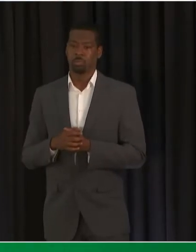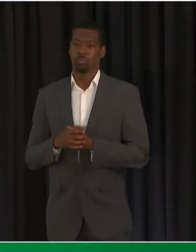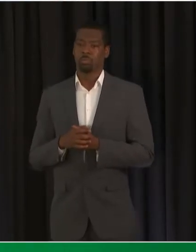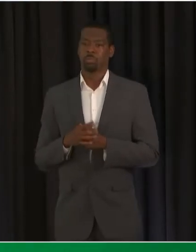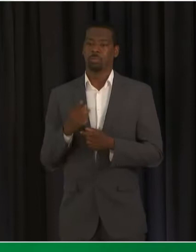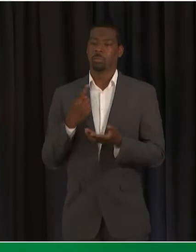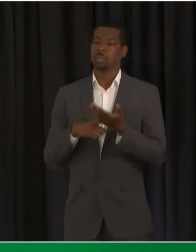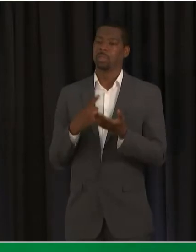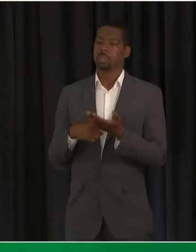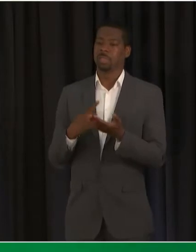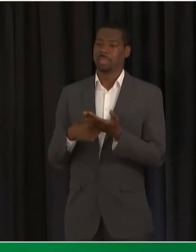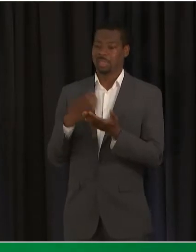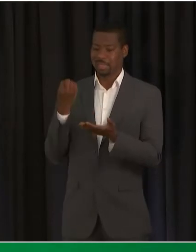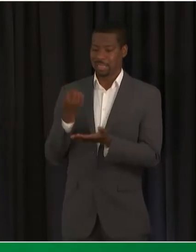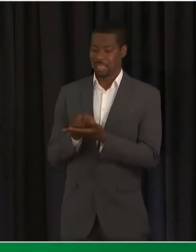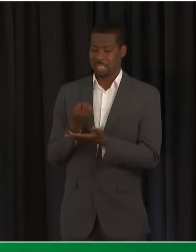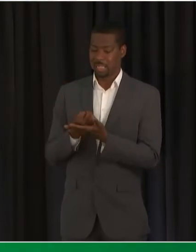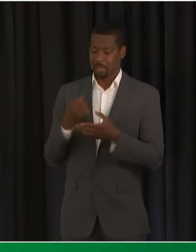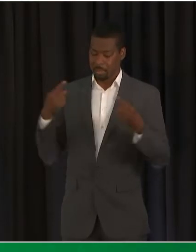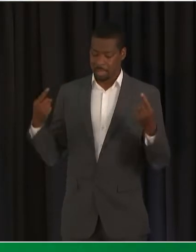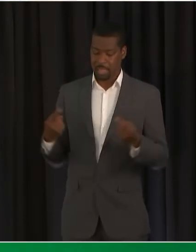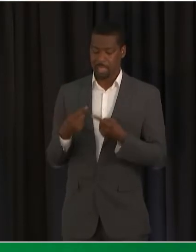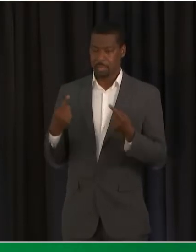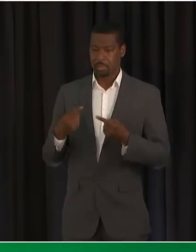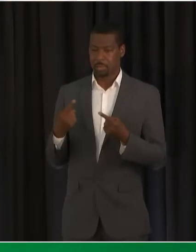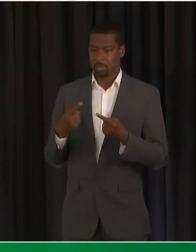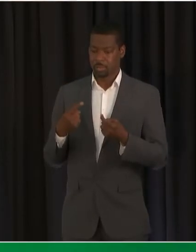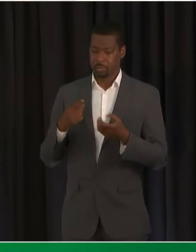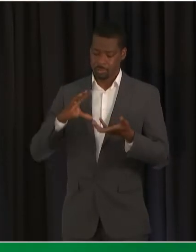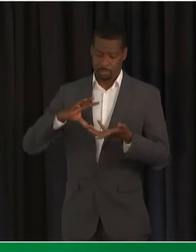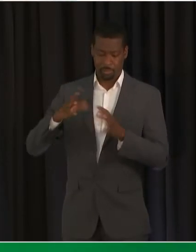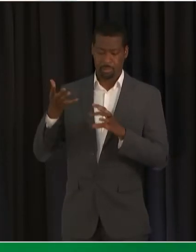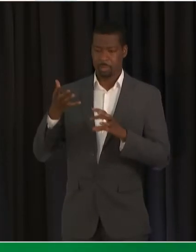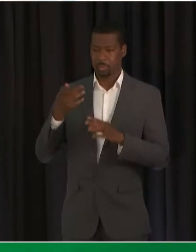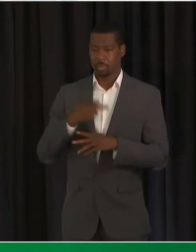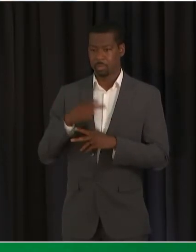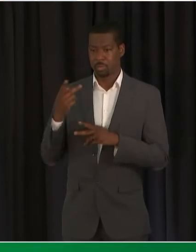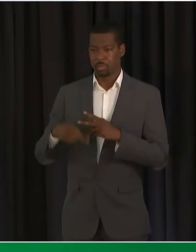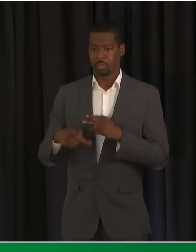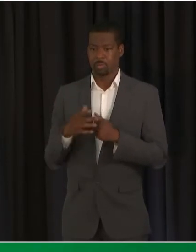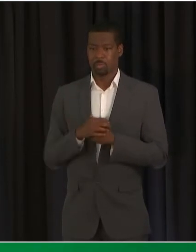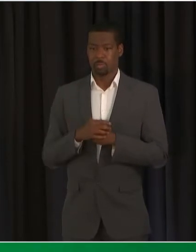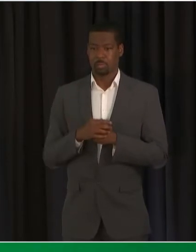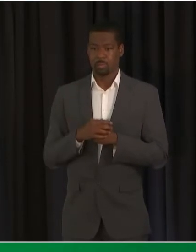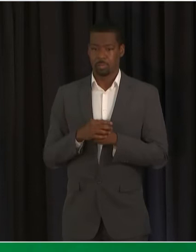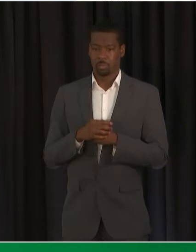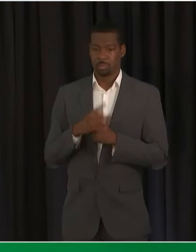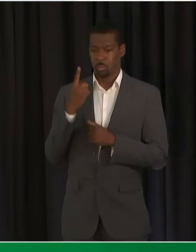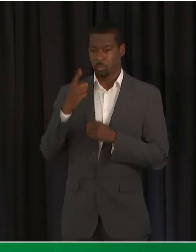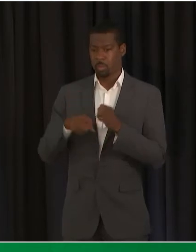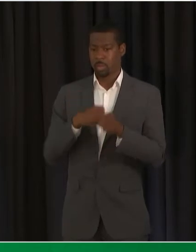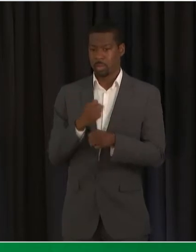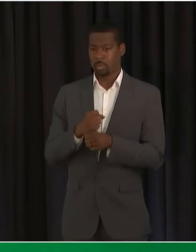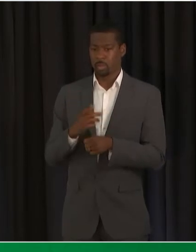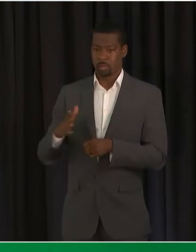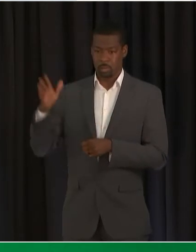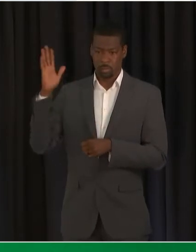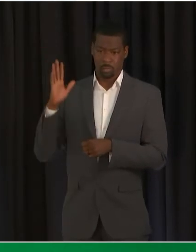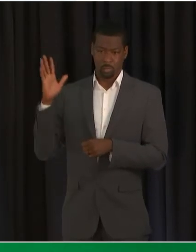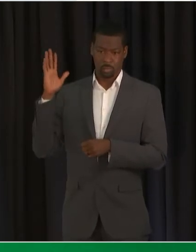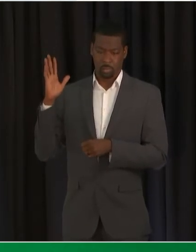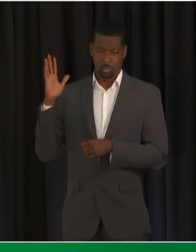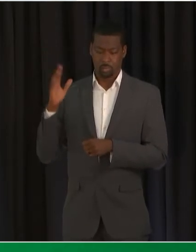the Economic Injury Disaster Loan Program. If you recall, actually a little over a year ago,